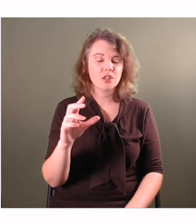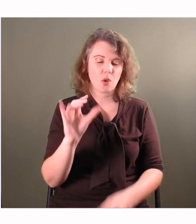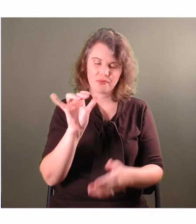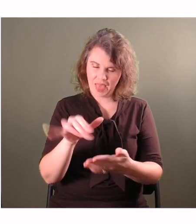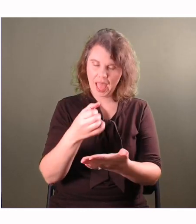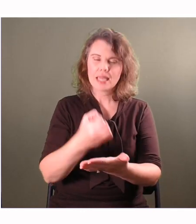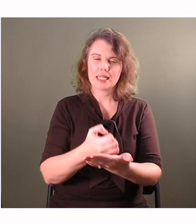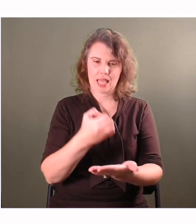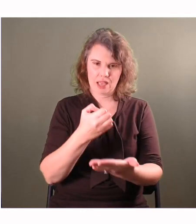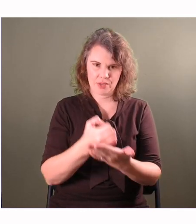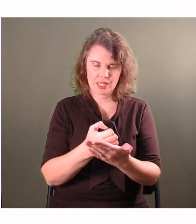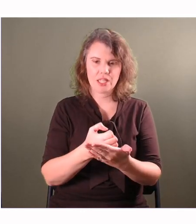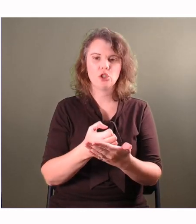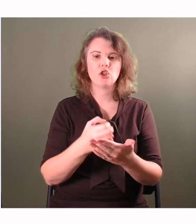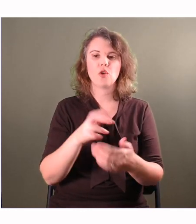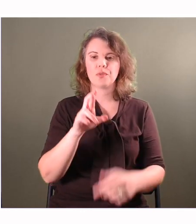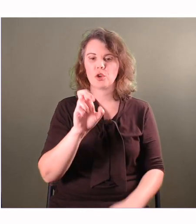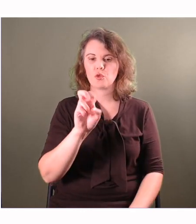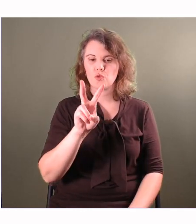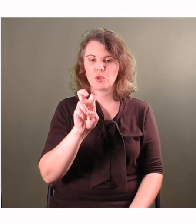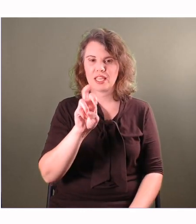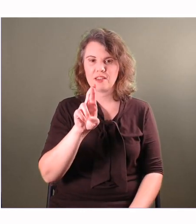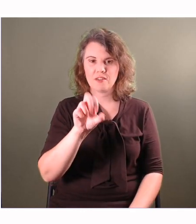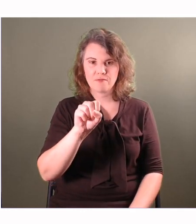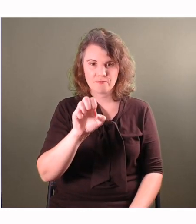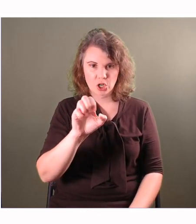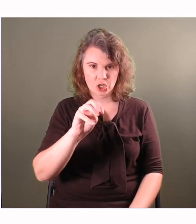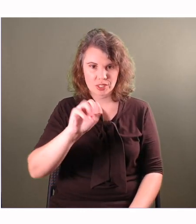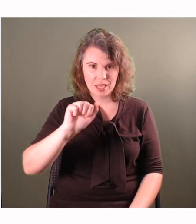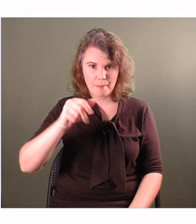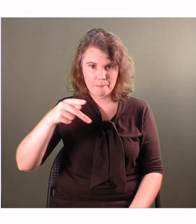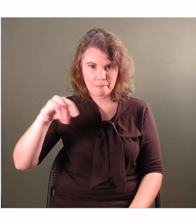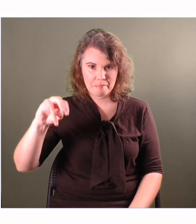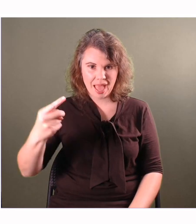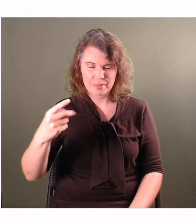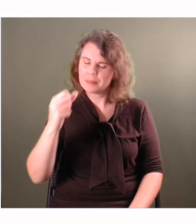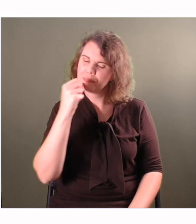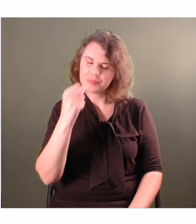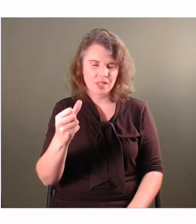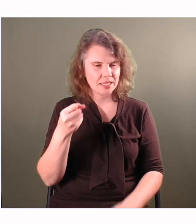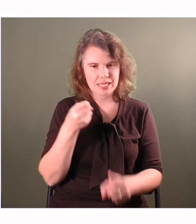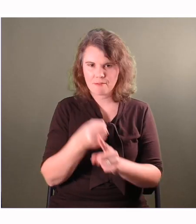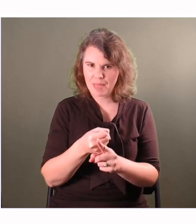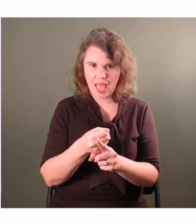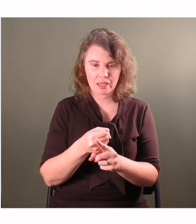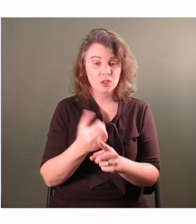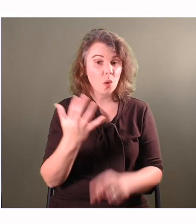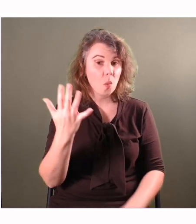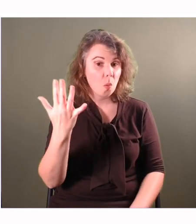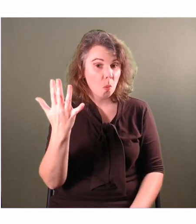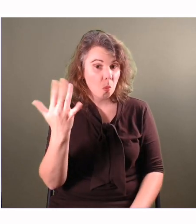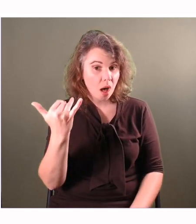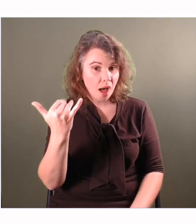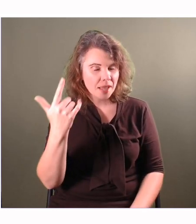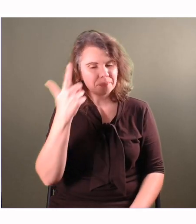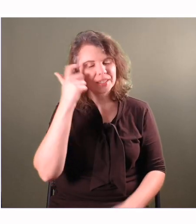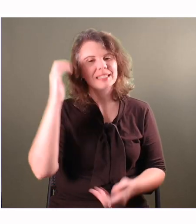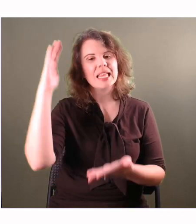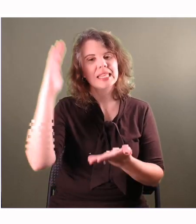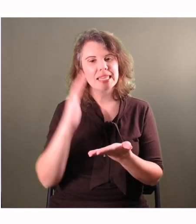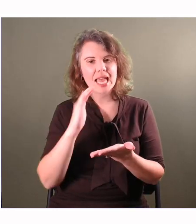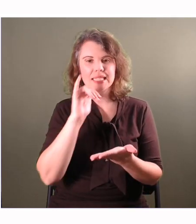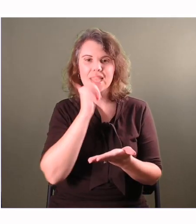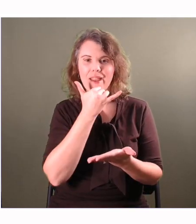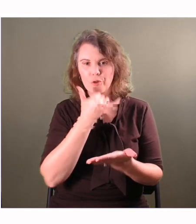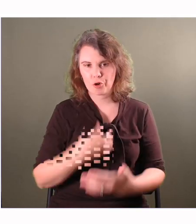And so this is evidence that the reversed mapping on the slow trials isn't really impacting anything. Why?